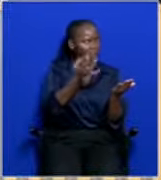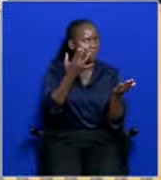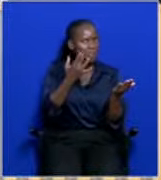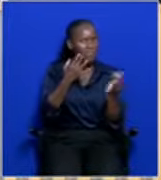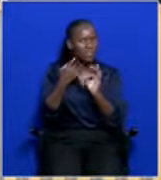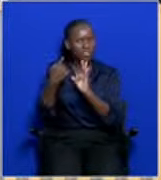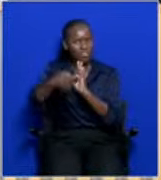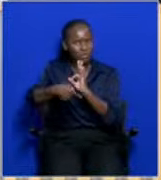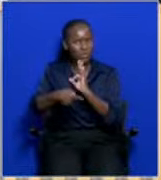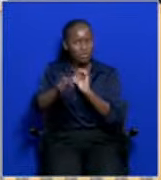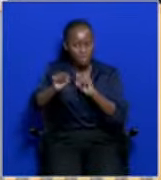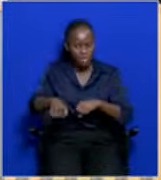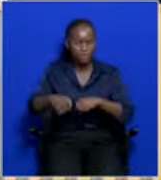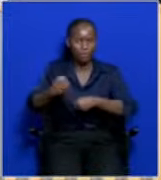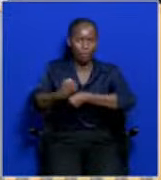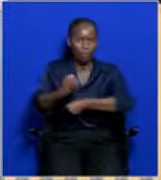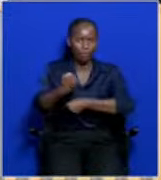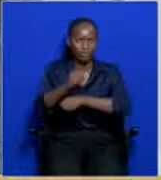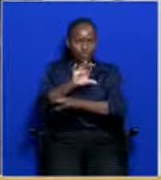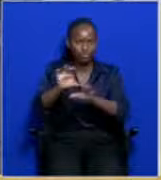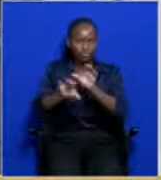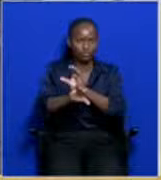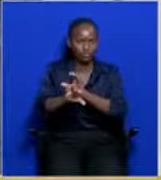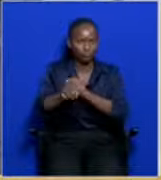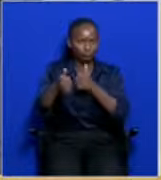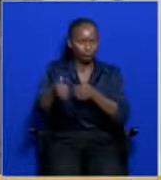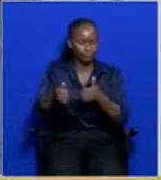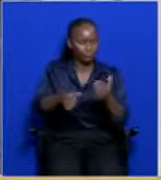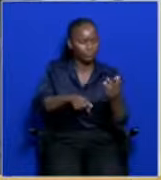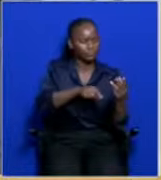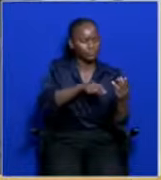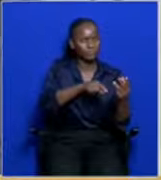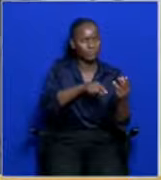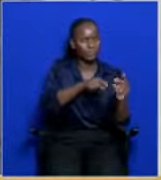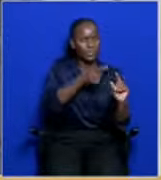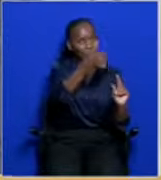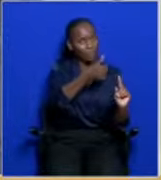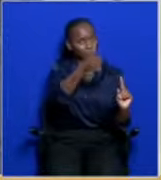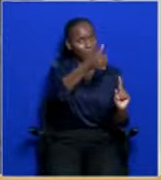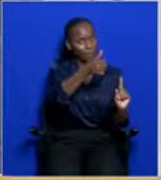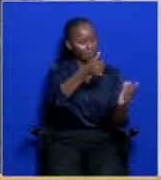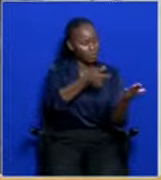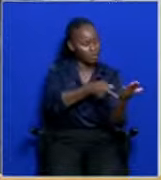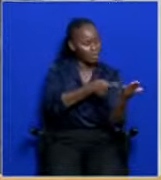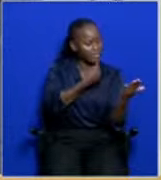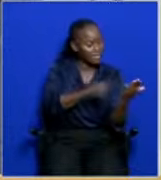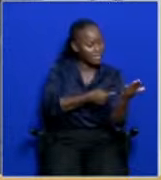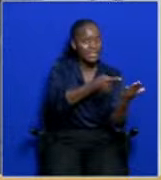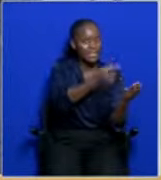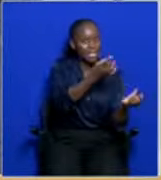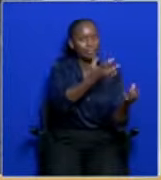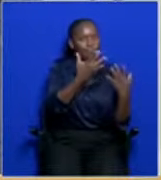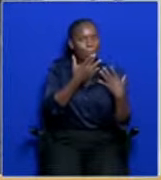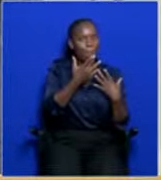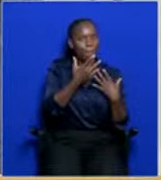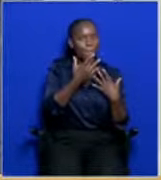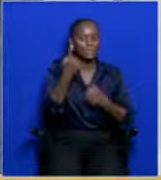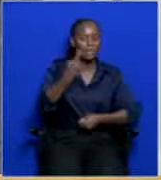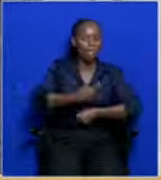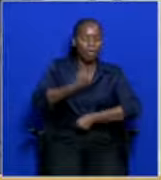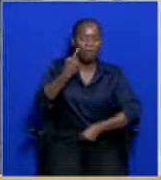was informed as the supervisor about crime prevention duties of the day," and that's it.